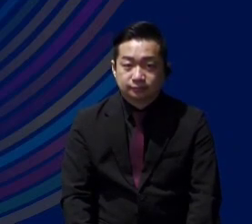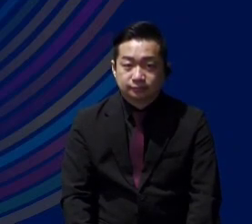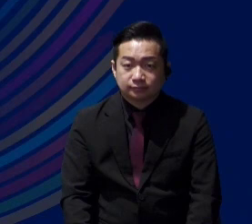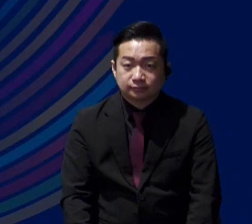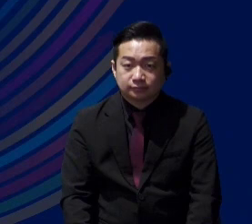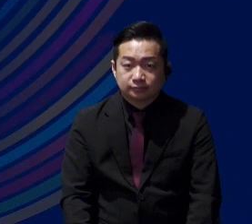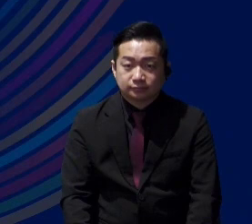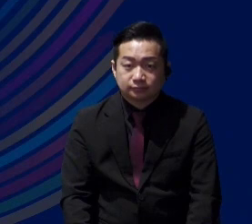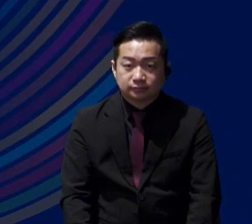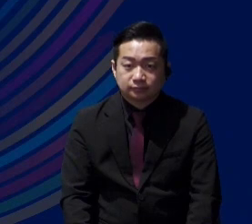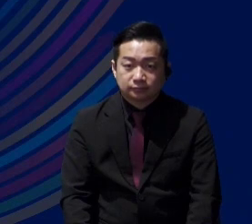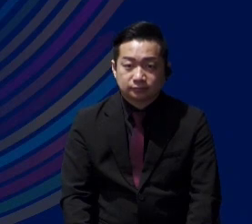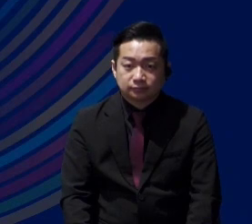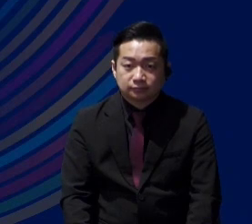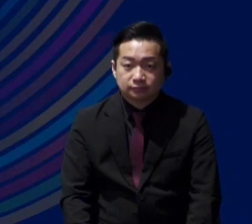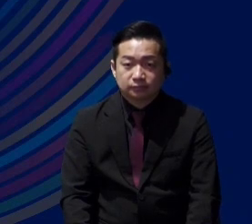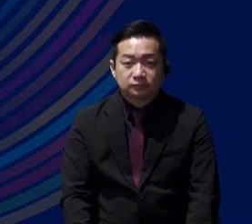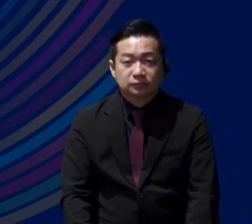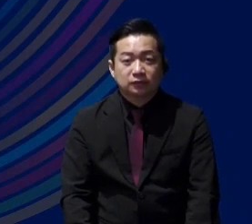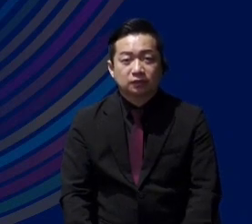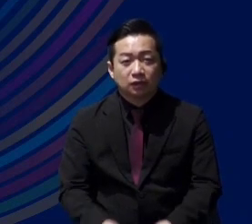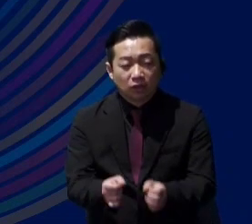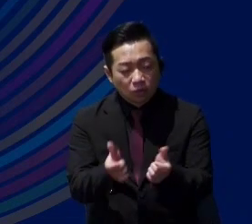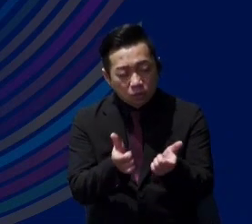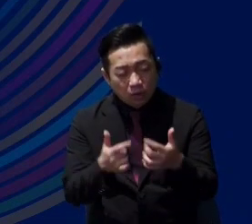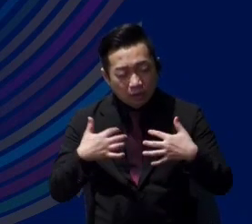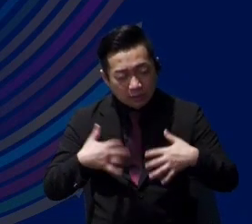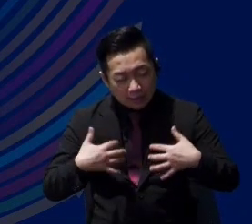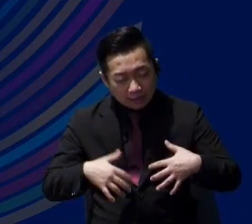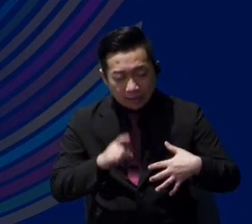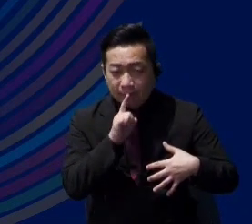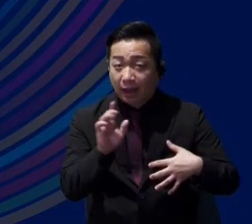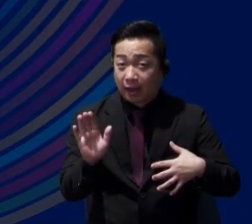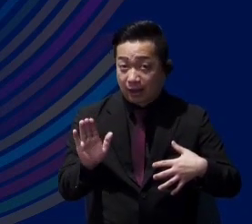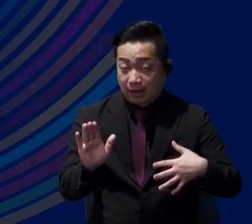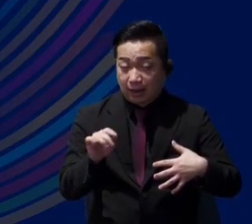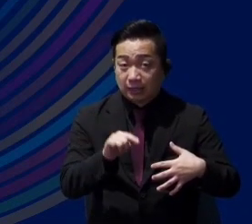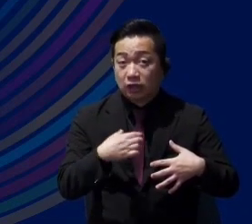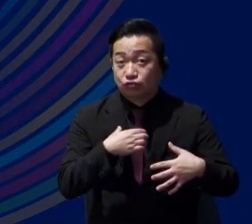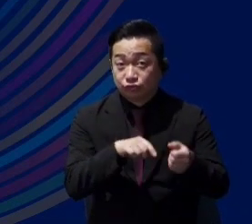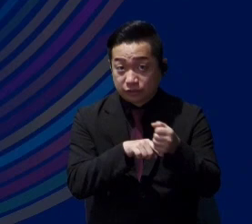to control behavioral risk factor. And third one is